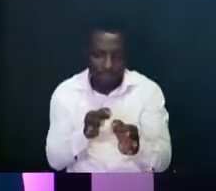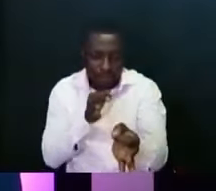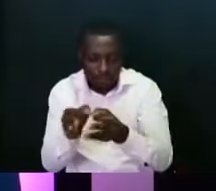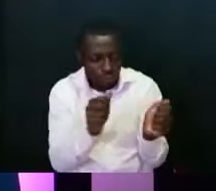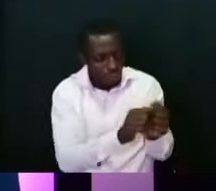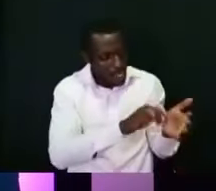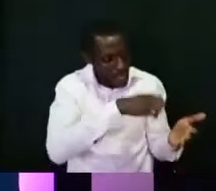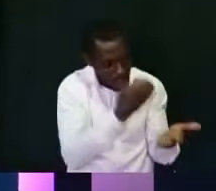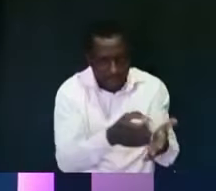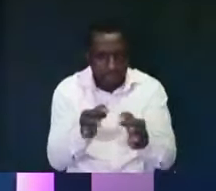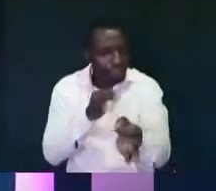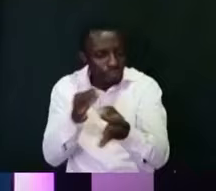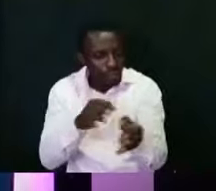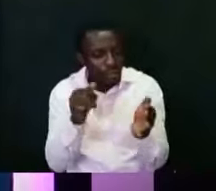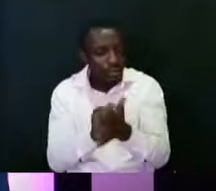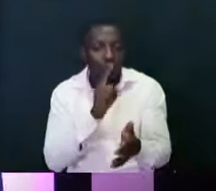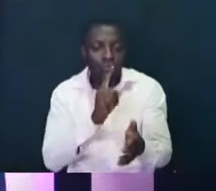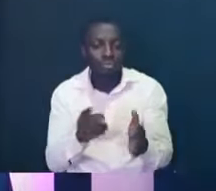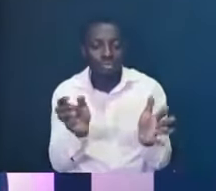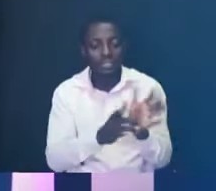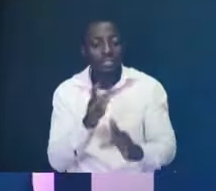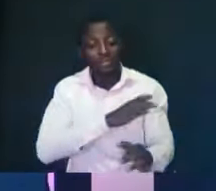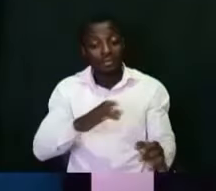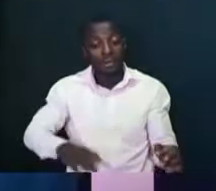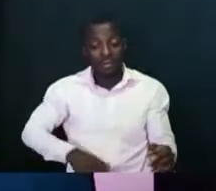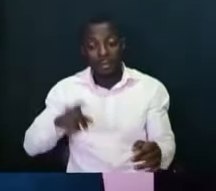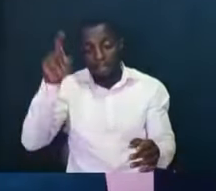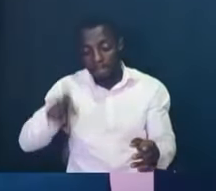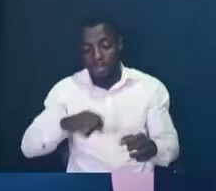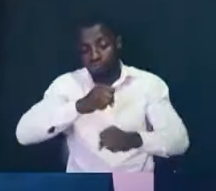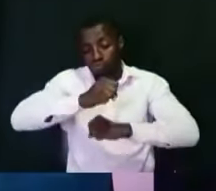Messiah had to suffer and rise from the dead.